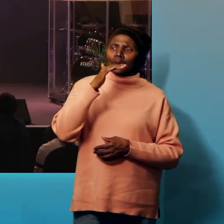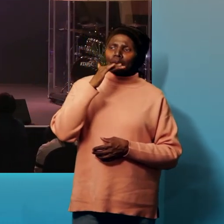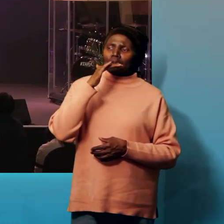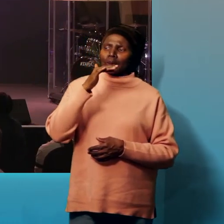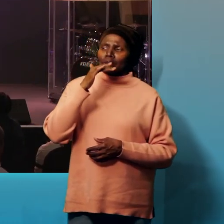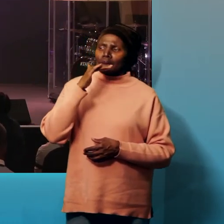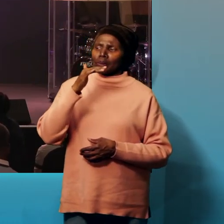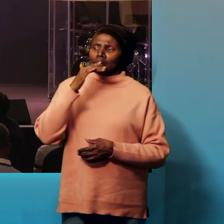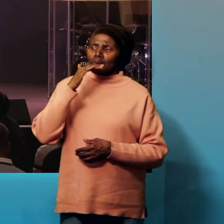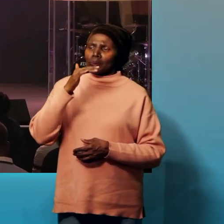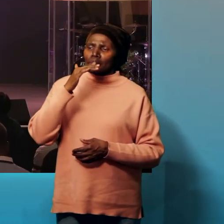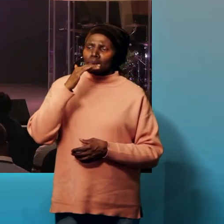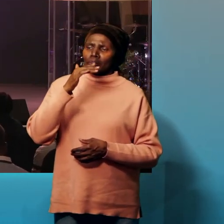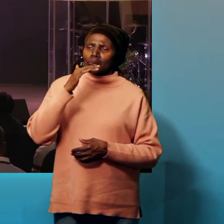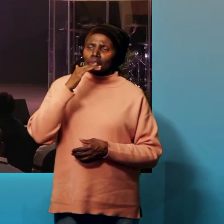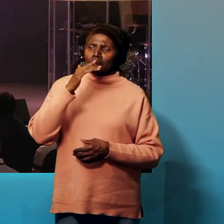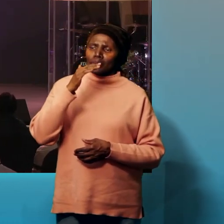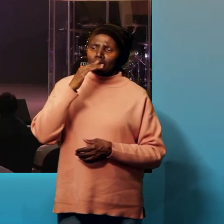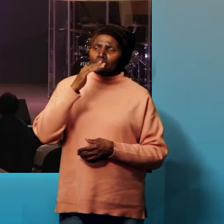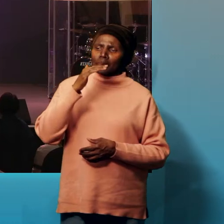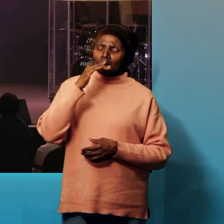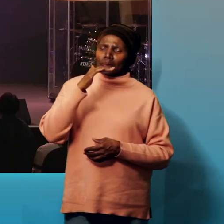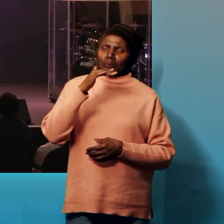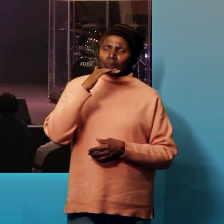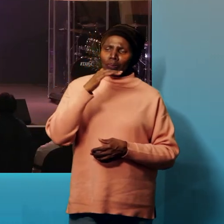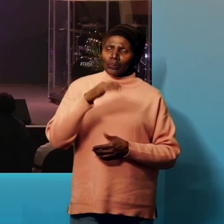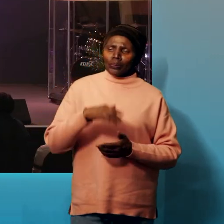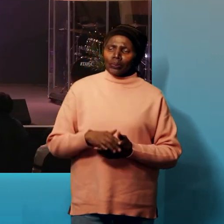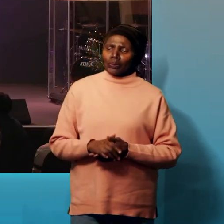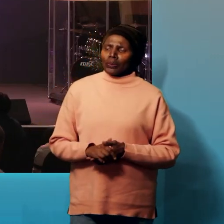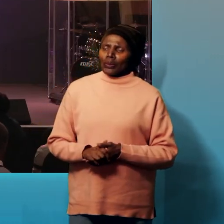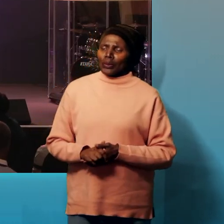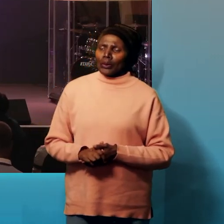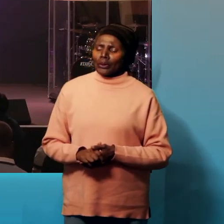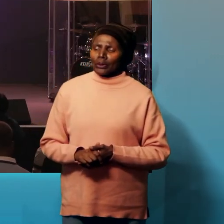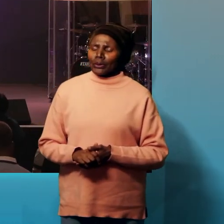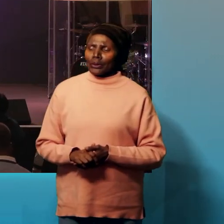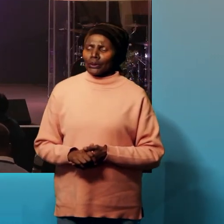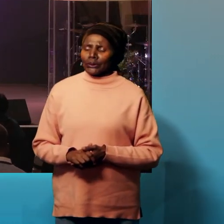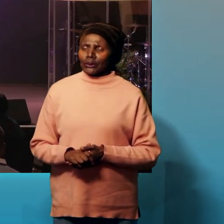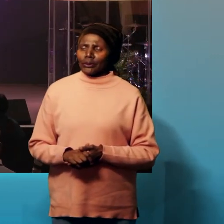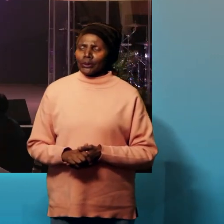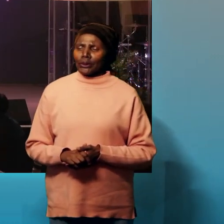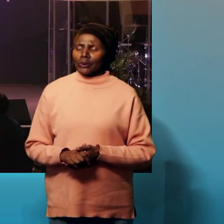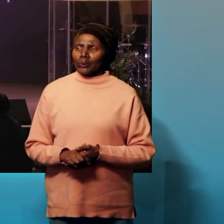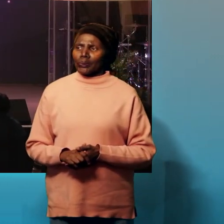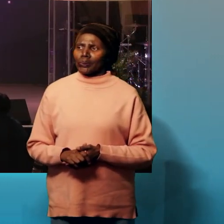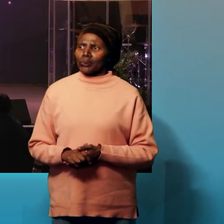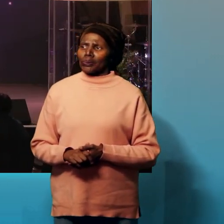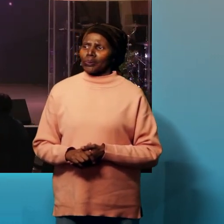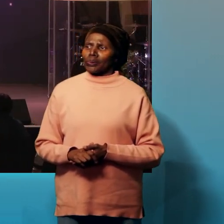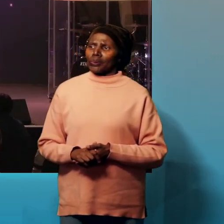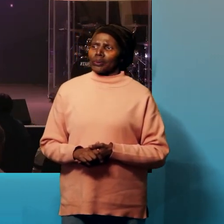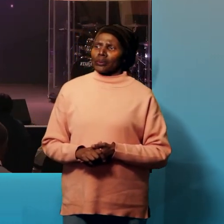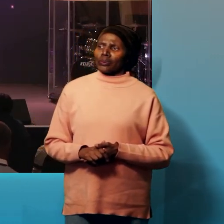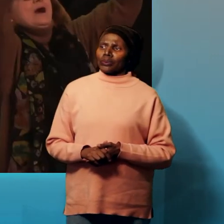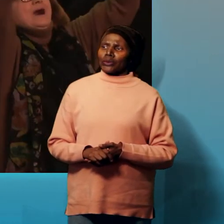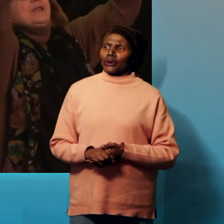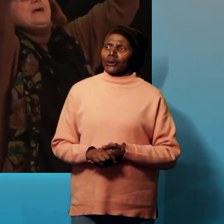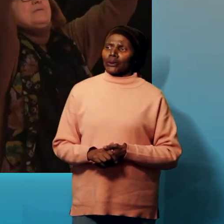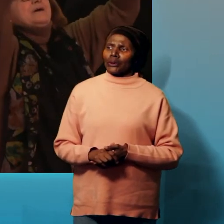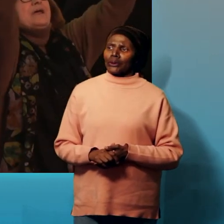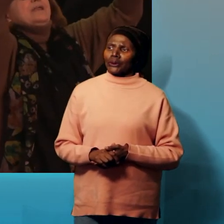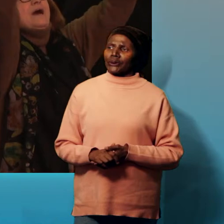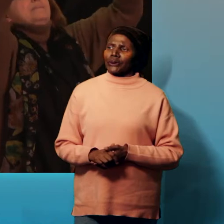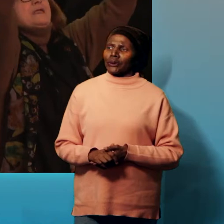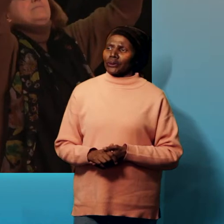Father, O kozeketi kene makosa